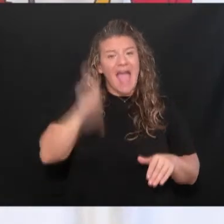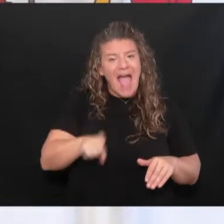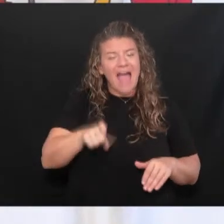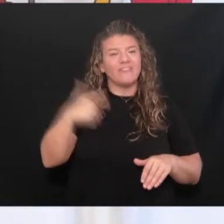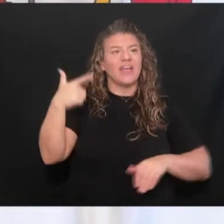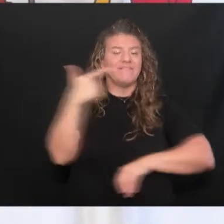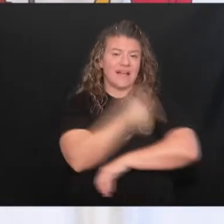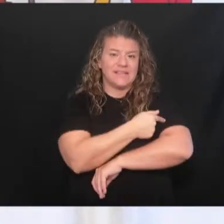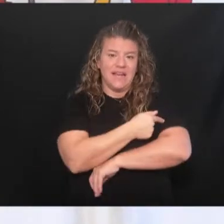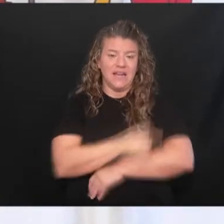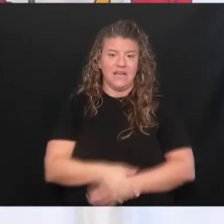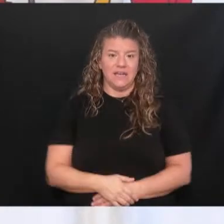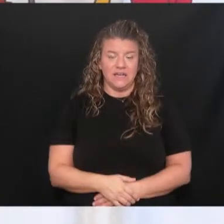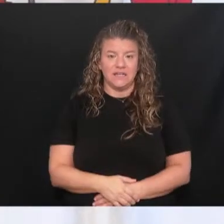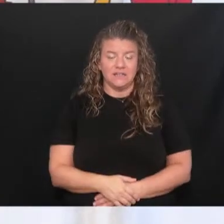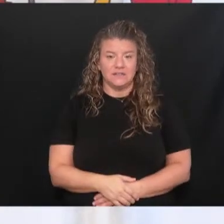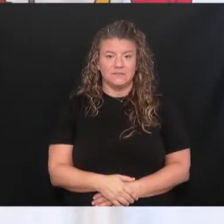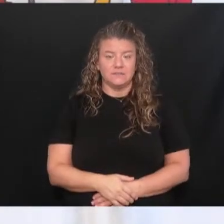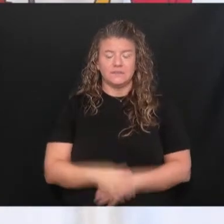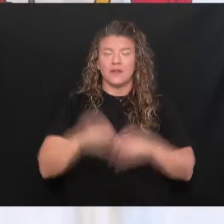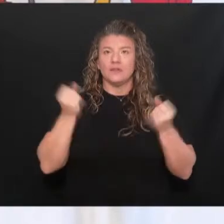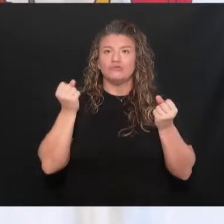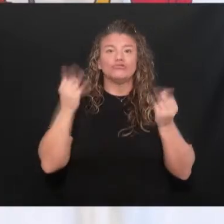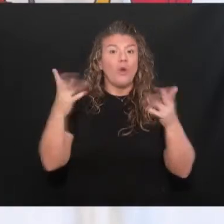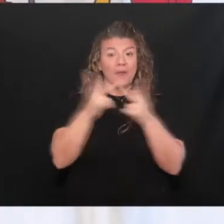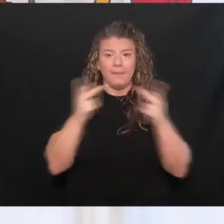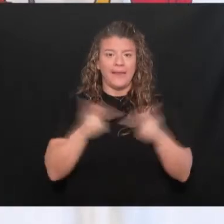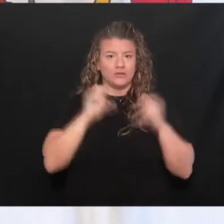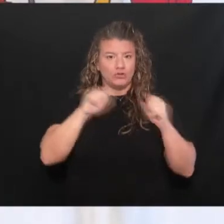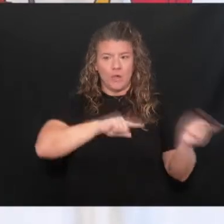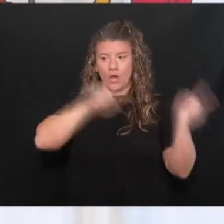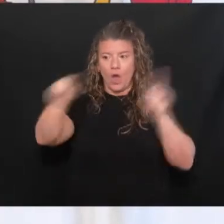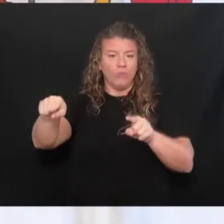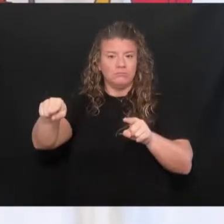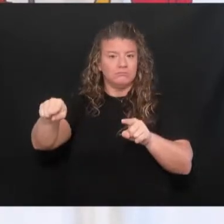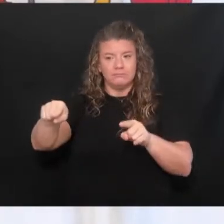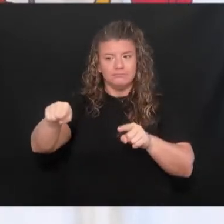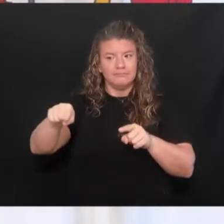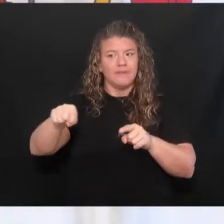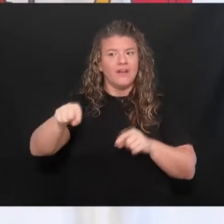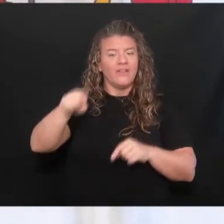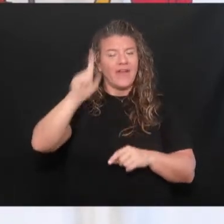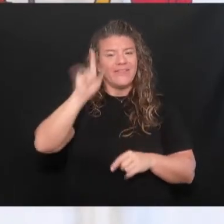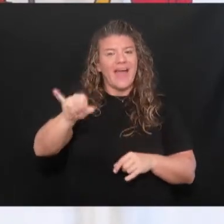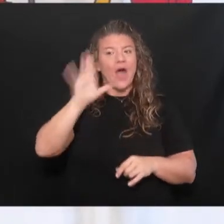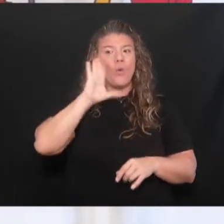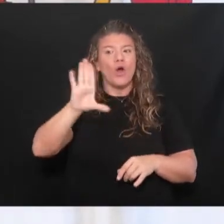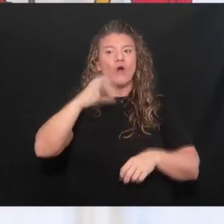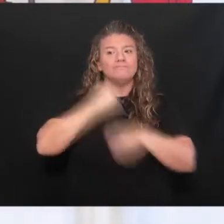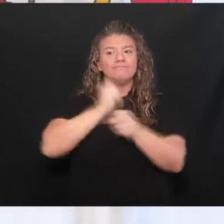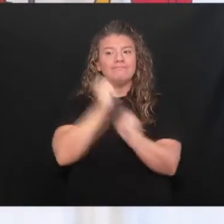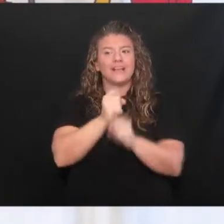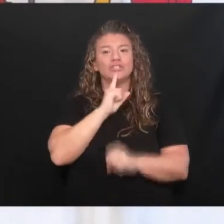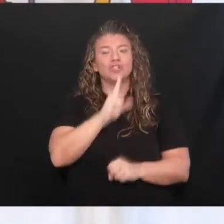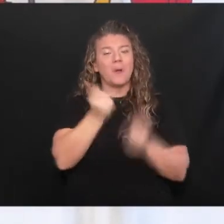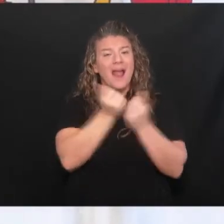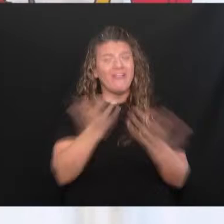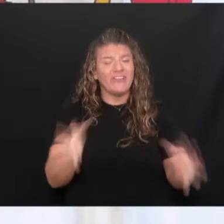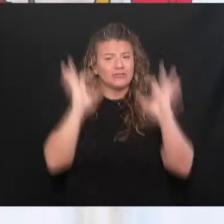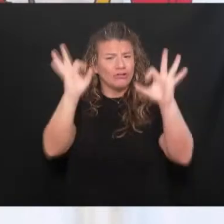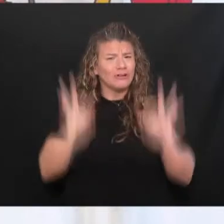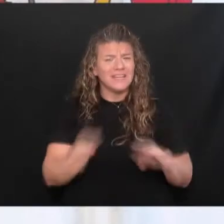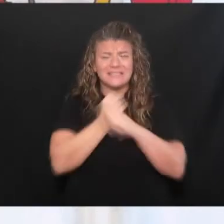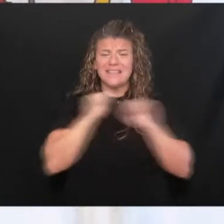get vaccinated. There's so many places to do it. It absolutely will ensure all kinds of goodness. It is very, very